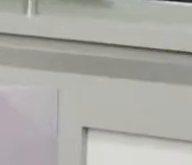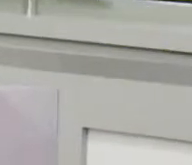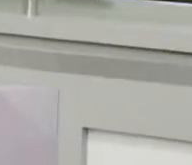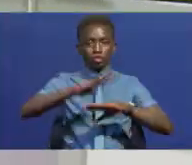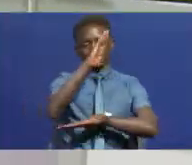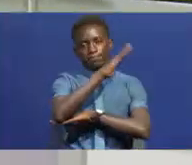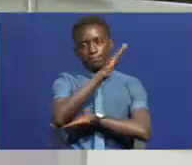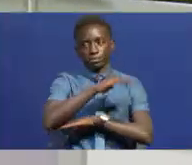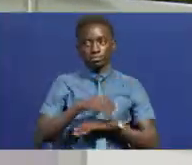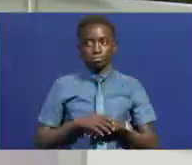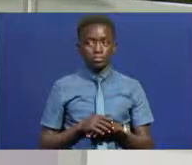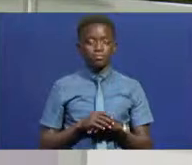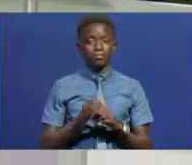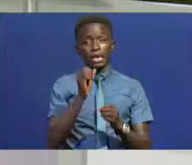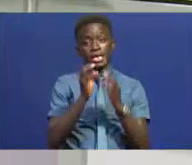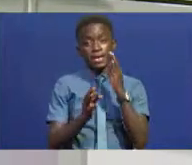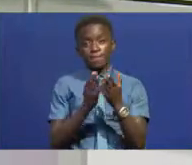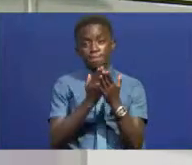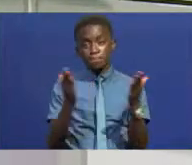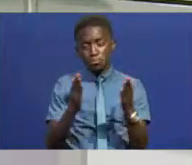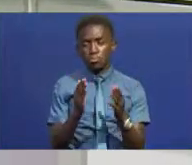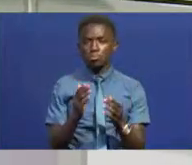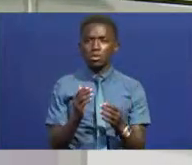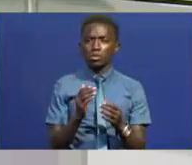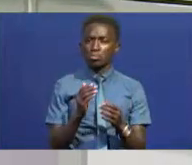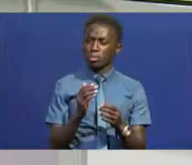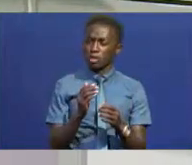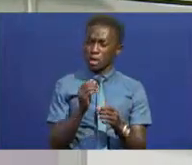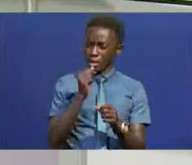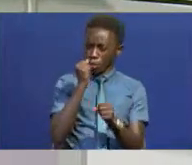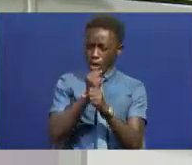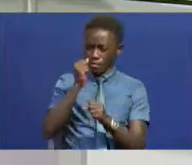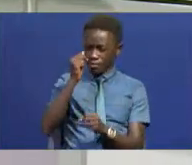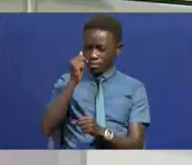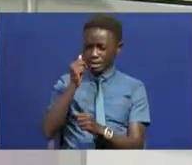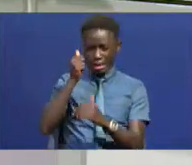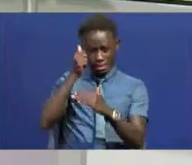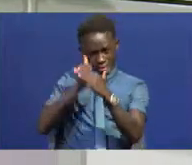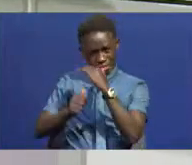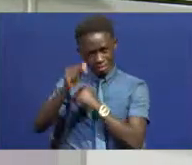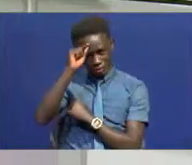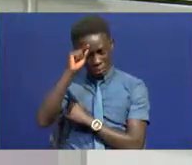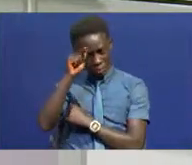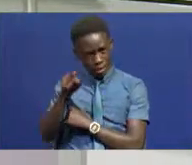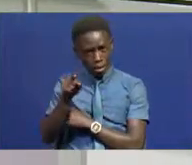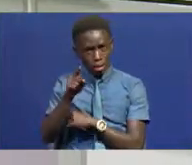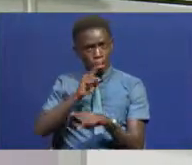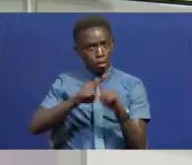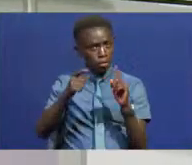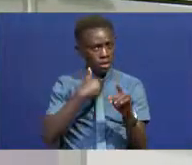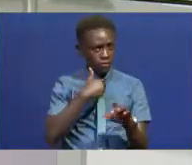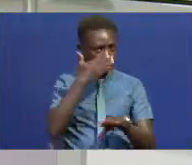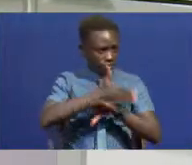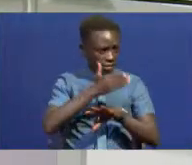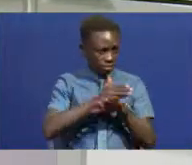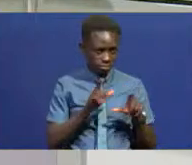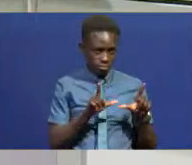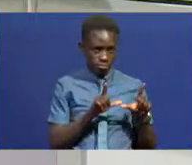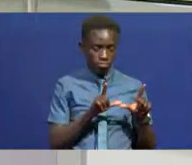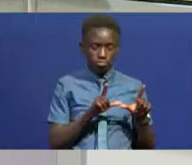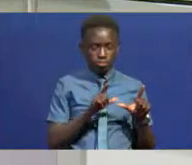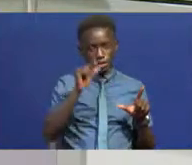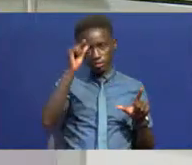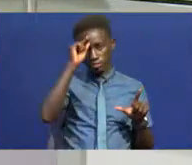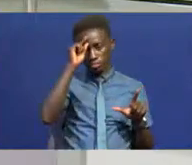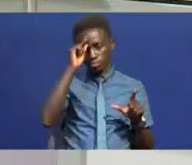Good evening. If you're a government employee with fake papers, the government is putting you on the spot today as a means of reducing the wage bill. It will start